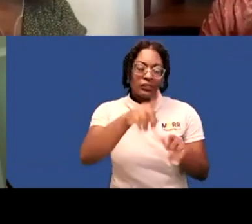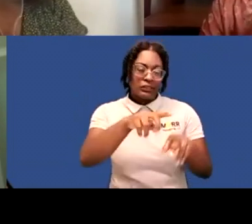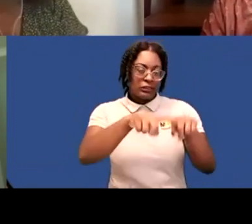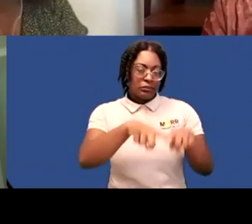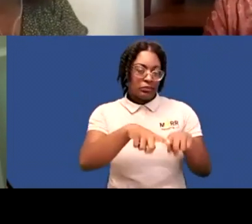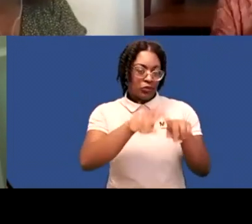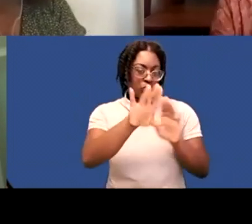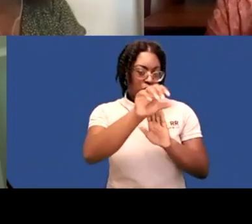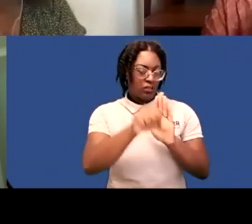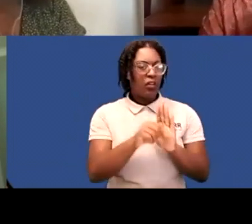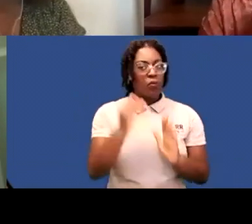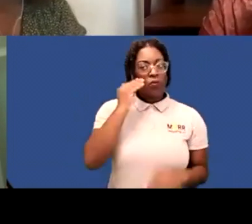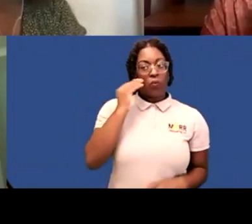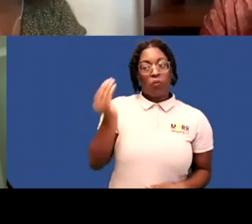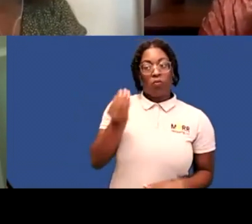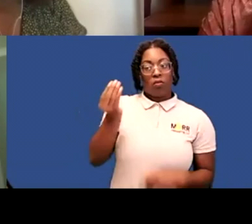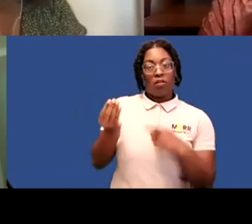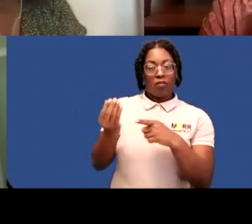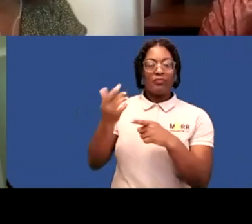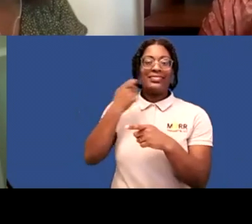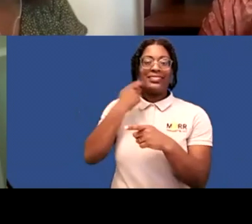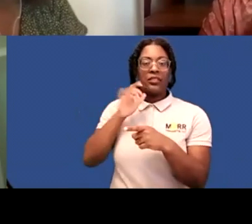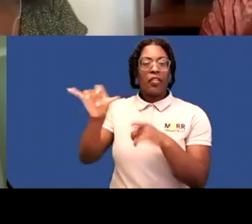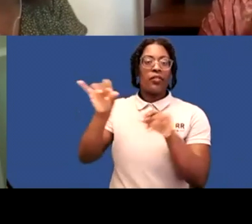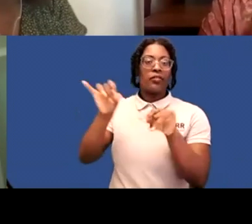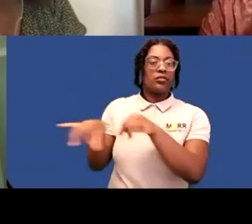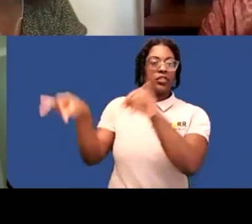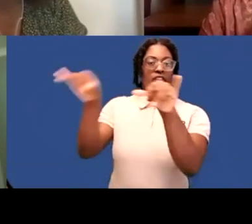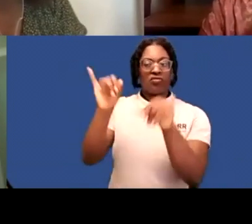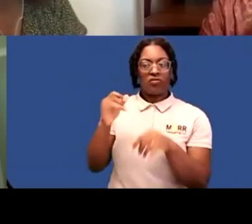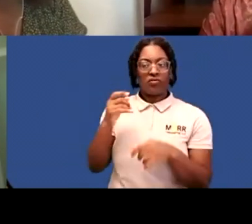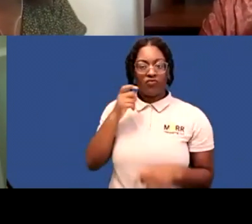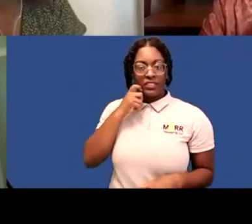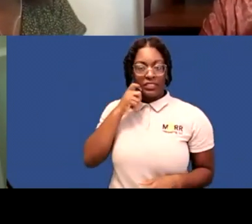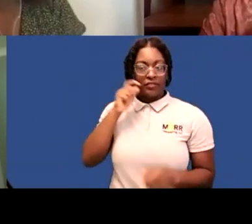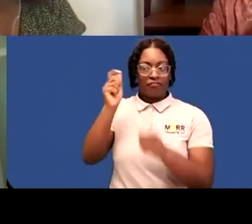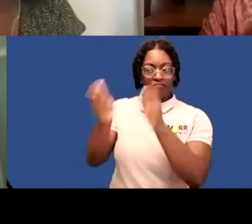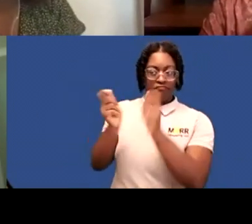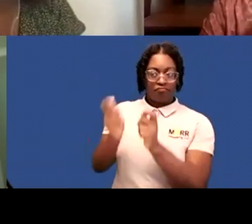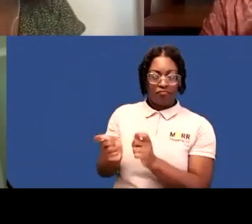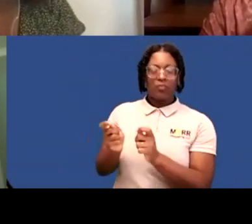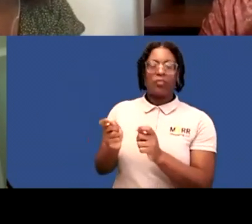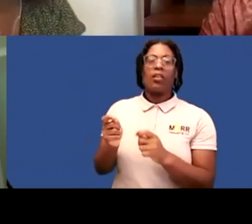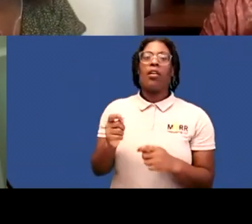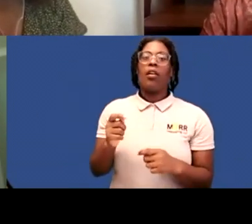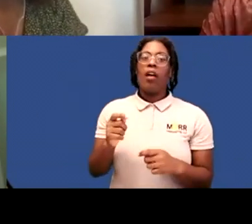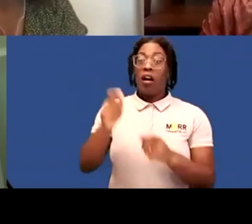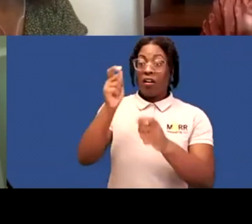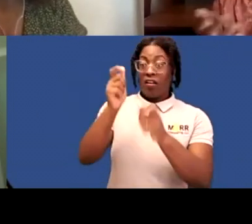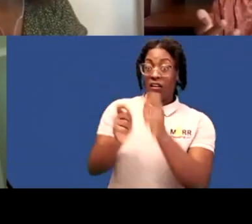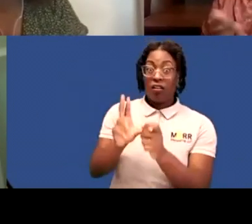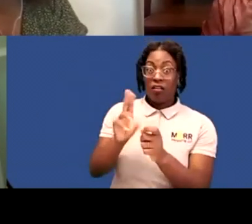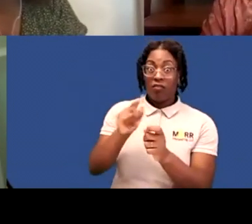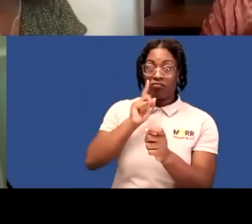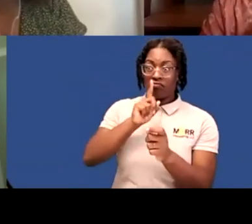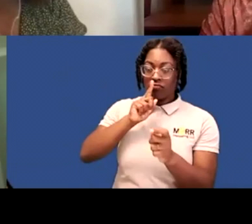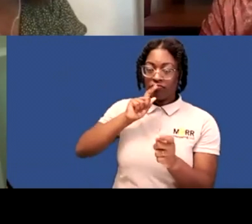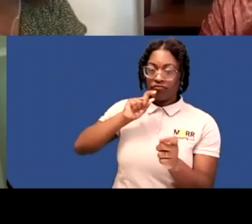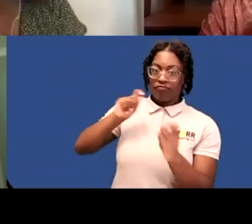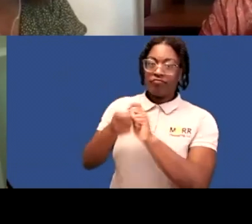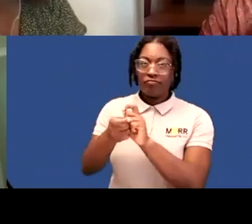just recently, but even a few years ago when they redid them, they're pretty radical. I mean, well, radical for